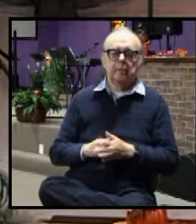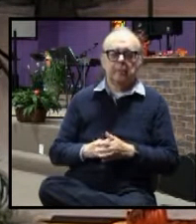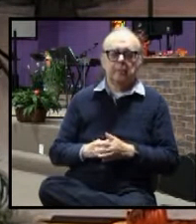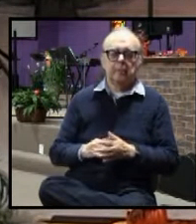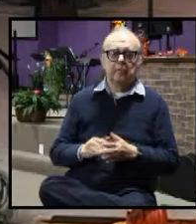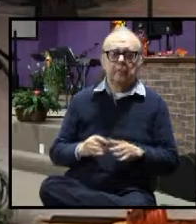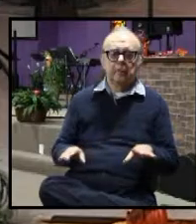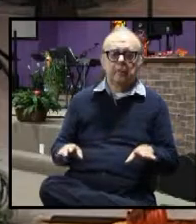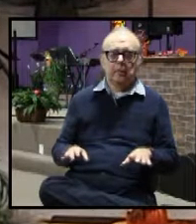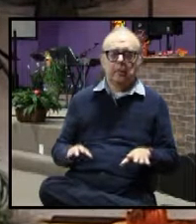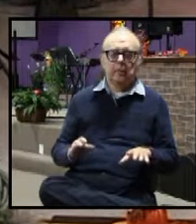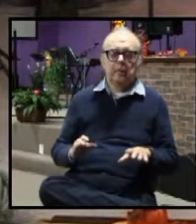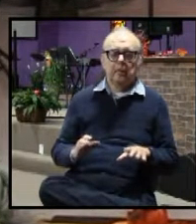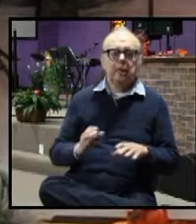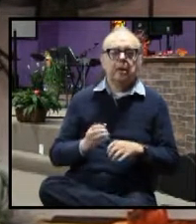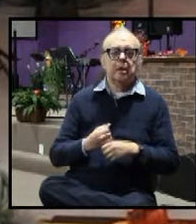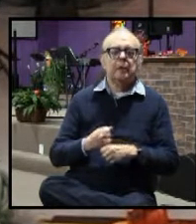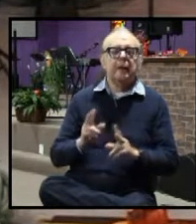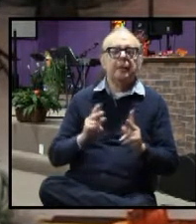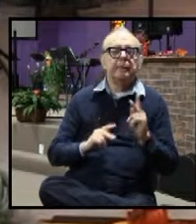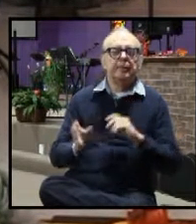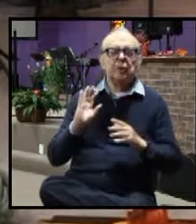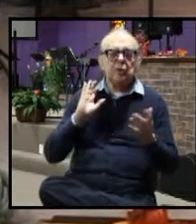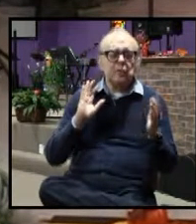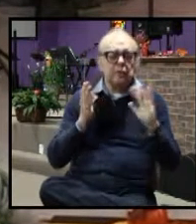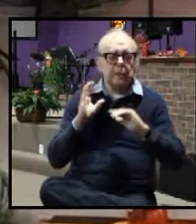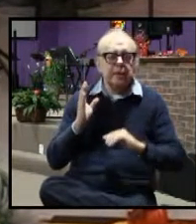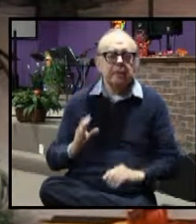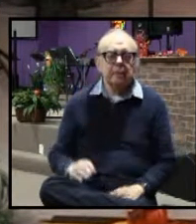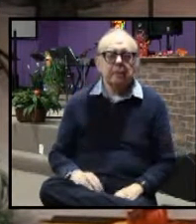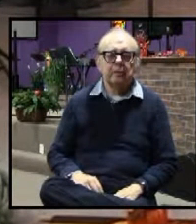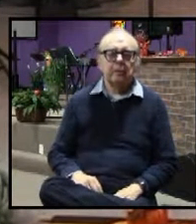do that. And what it did is it just drove the people all crazy.